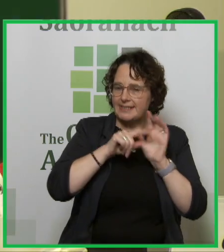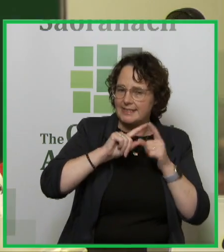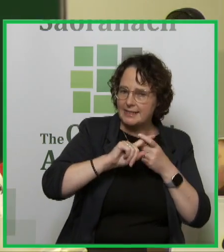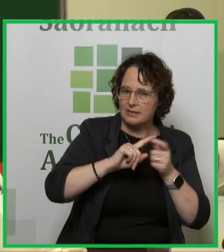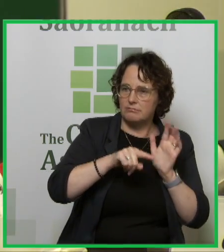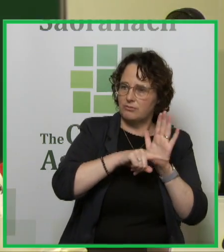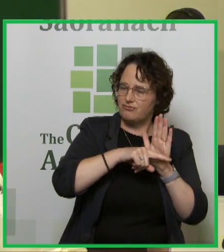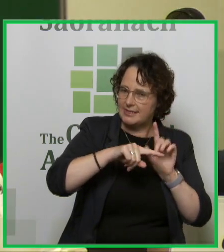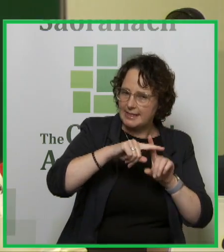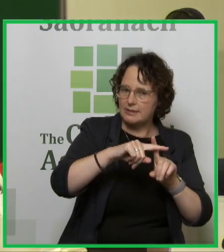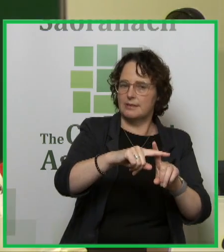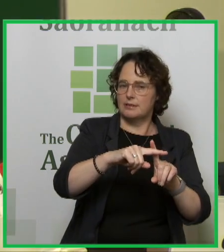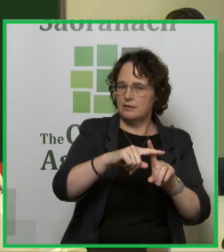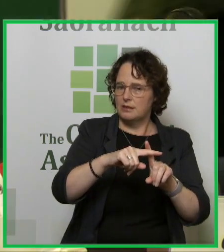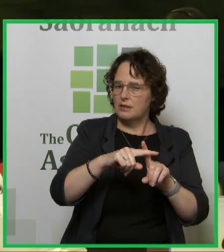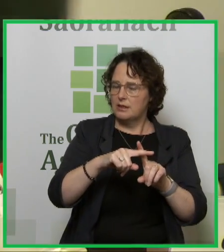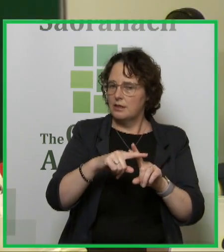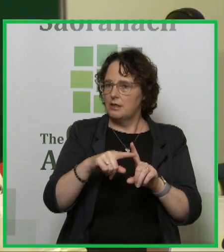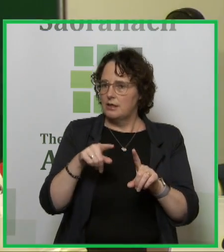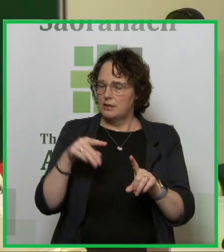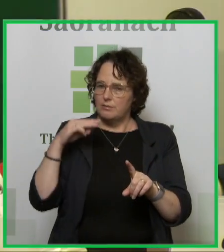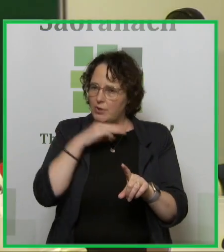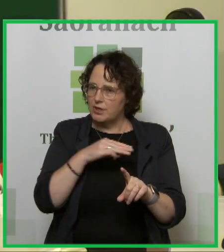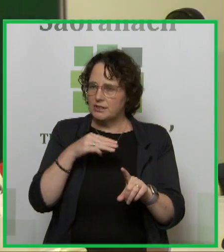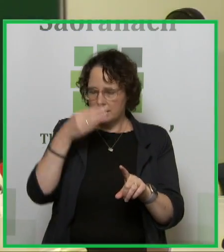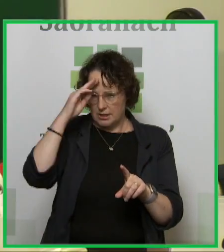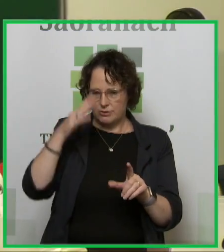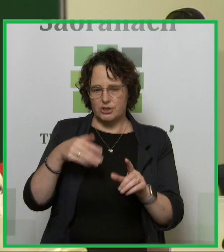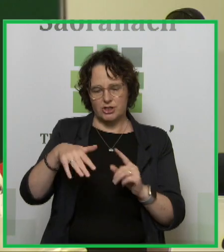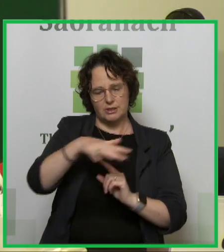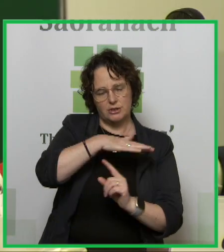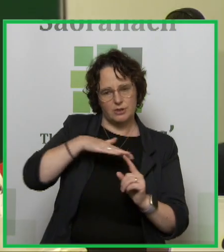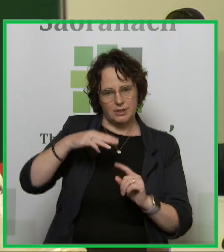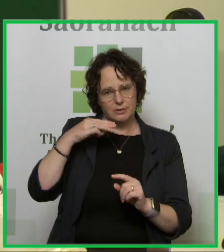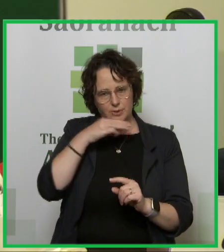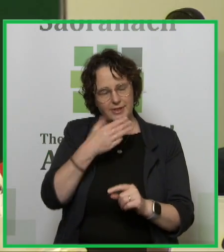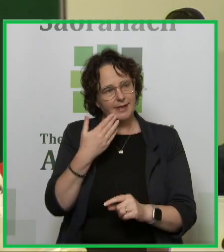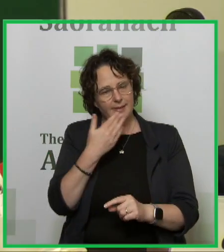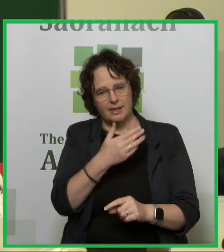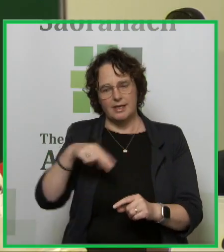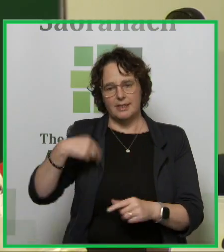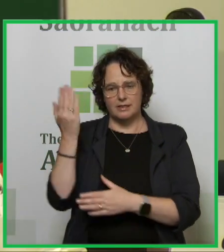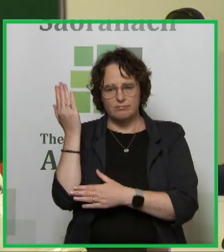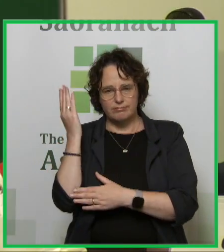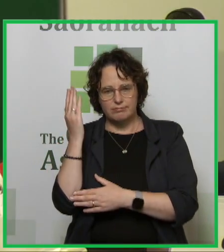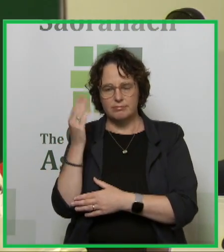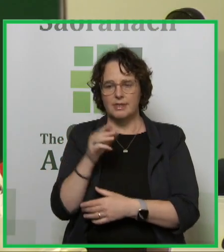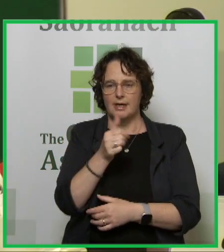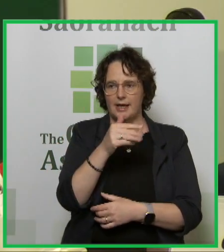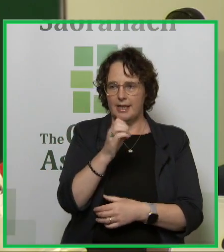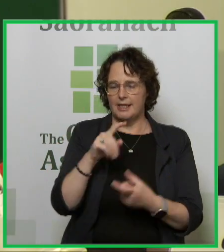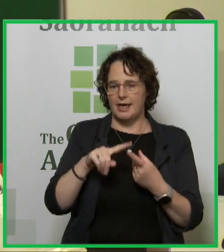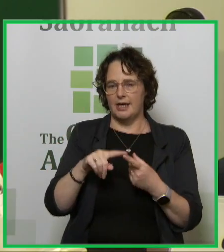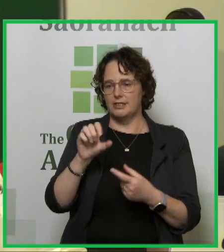on relationships, which I think in an Irish context is always important. Thank you, Pat. Okay, my next 2 presenters are Andy and Sean.